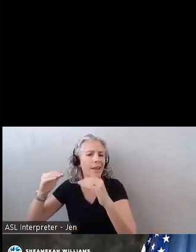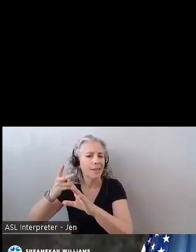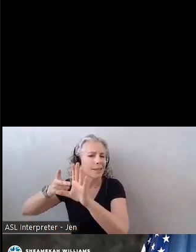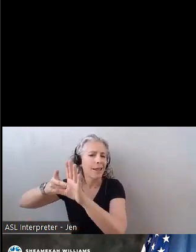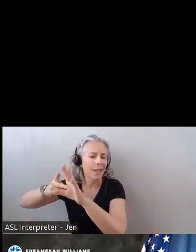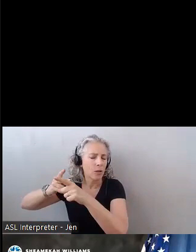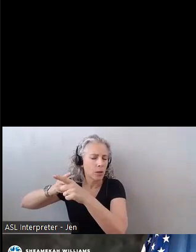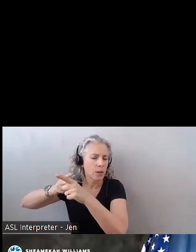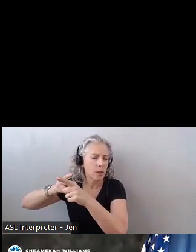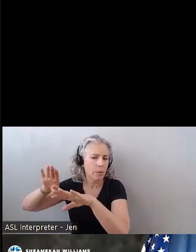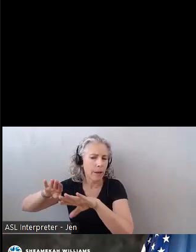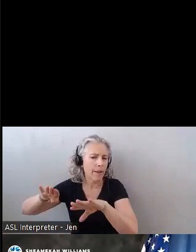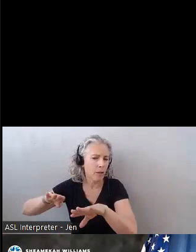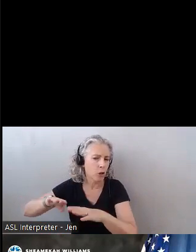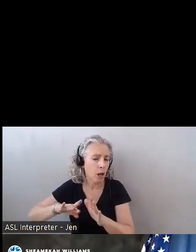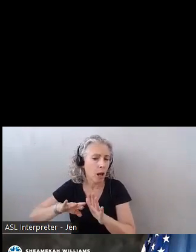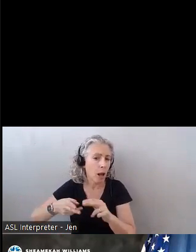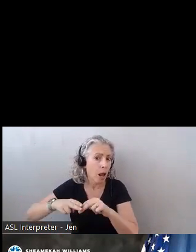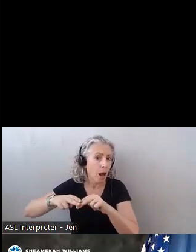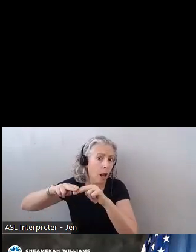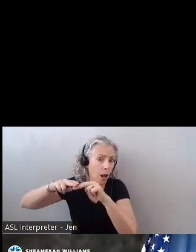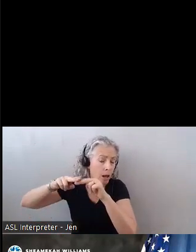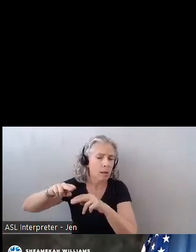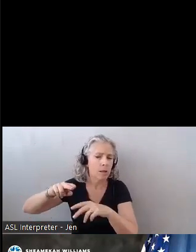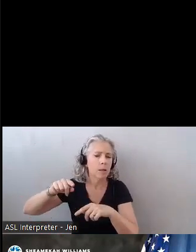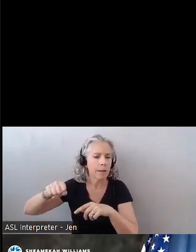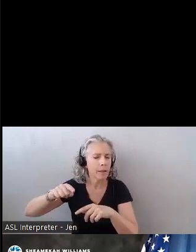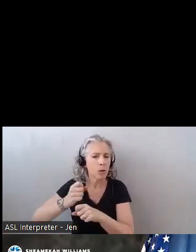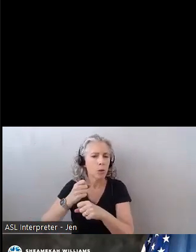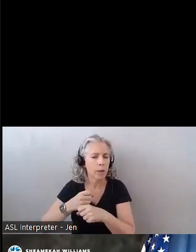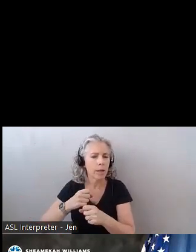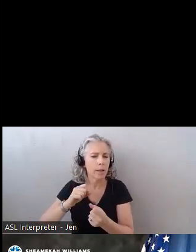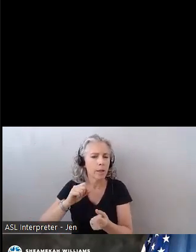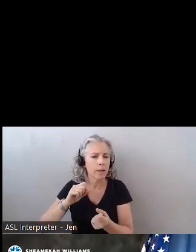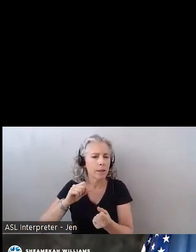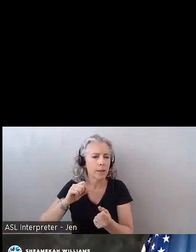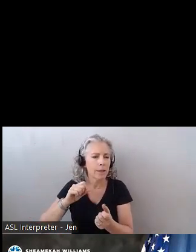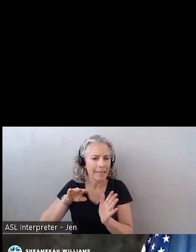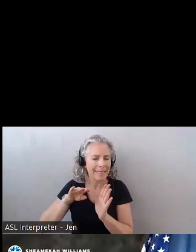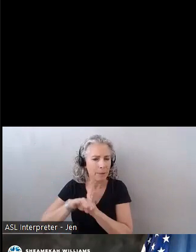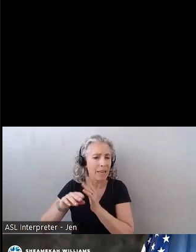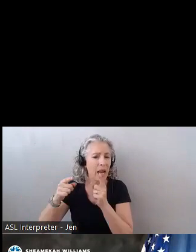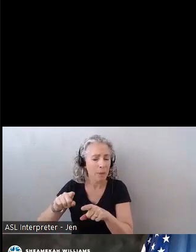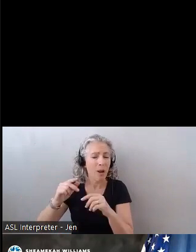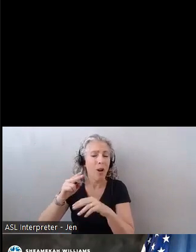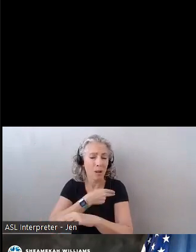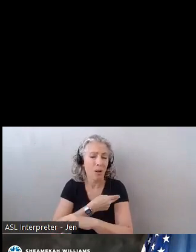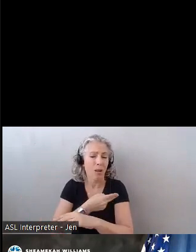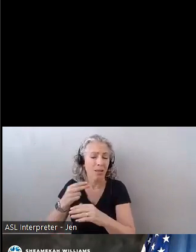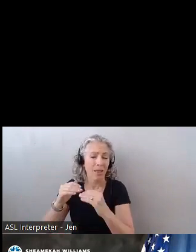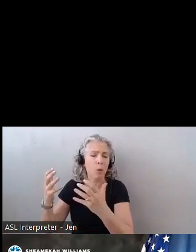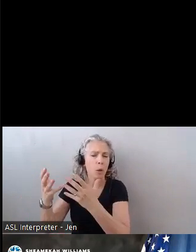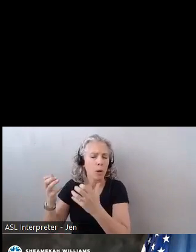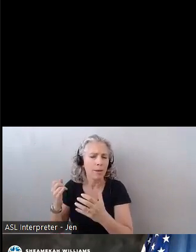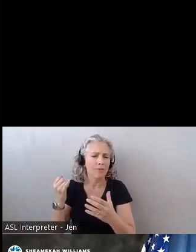psychiatric behaviors that really create stabilization to happen at the hospital level. And so again, it goes back